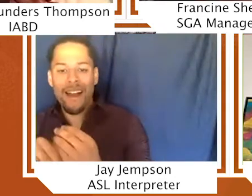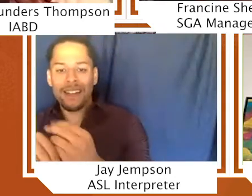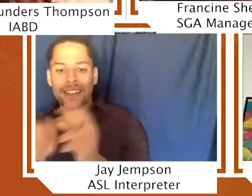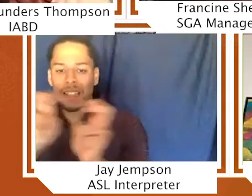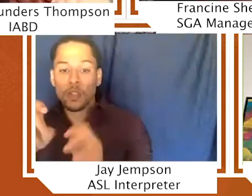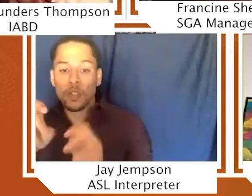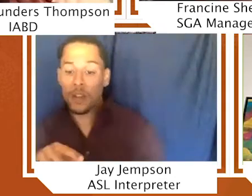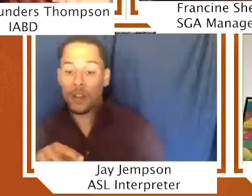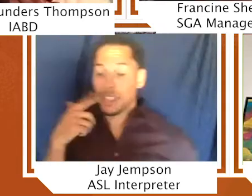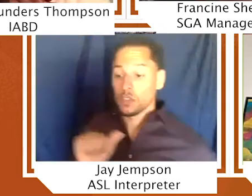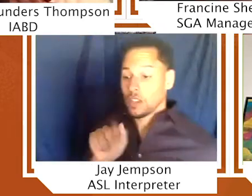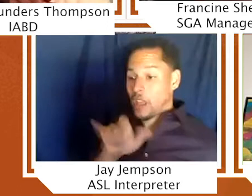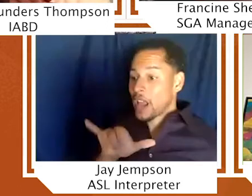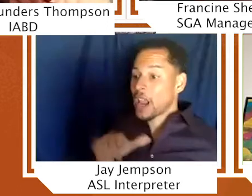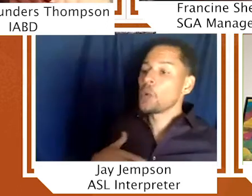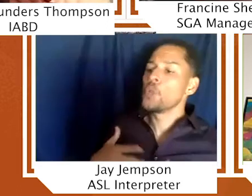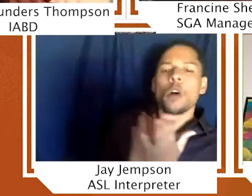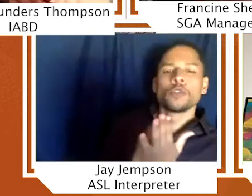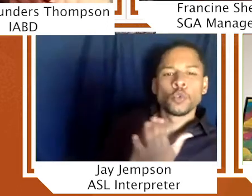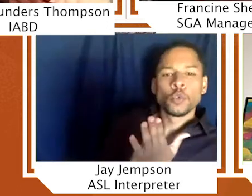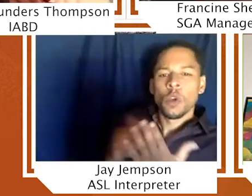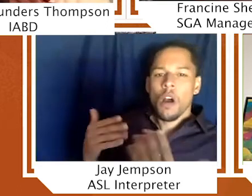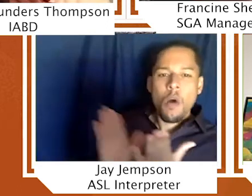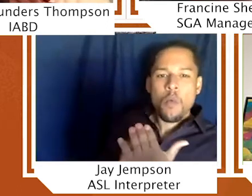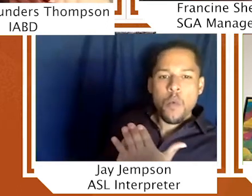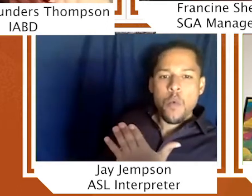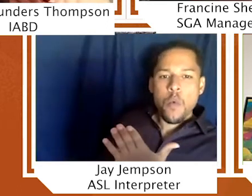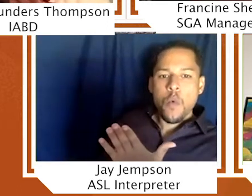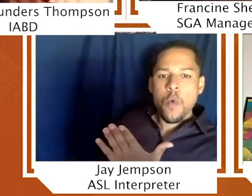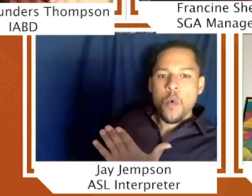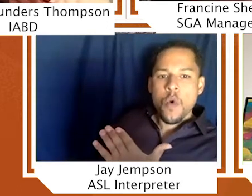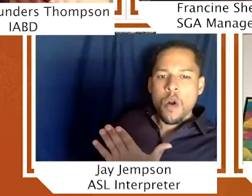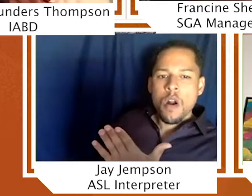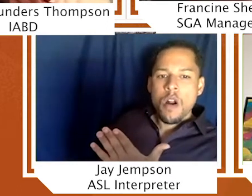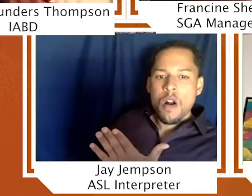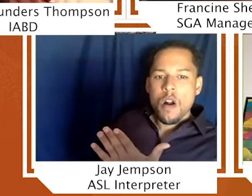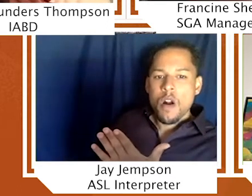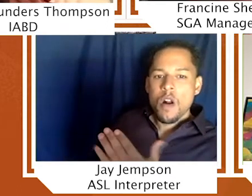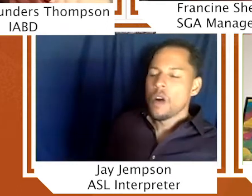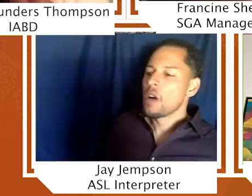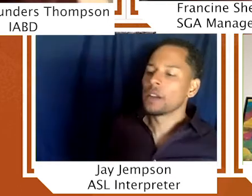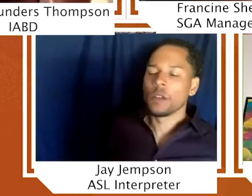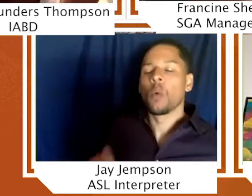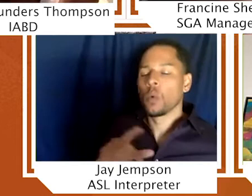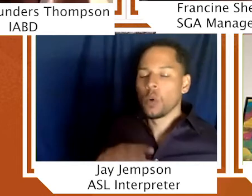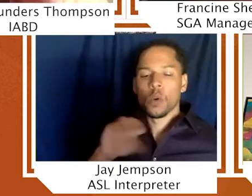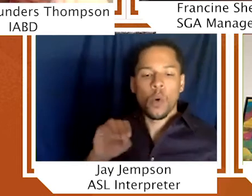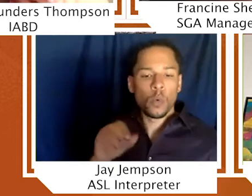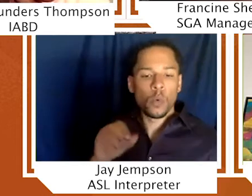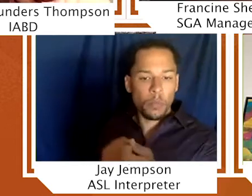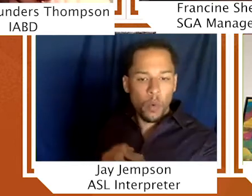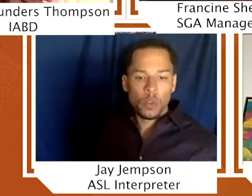on, and sometimes just watch you get arrested, versus like your co-conspirators are willing to be a shield or be an